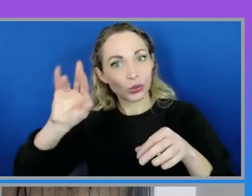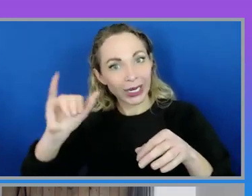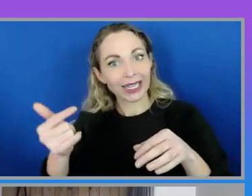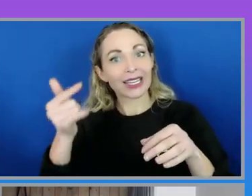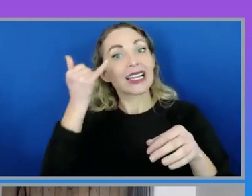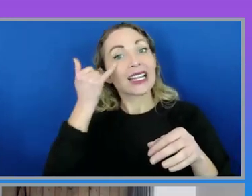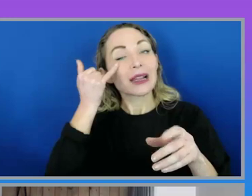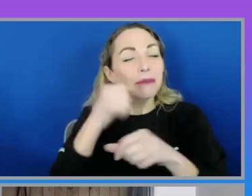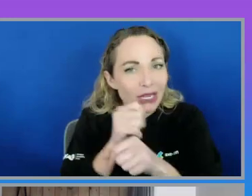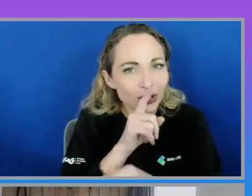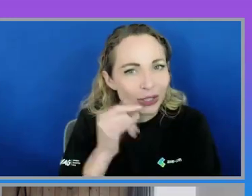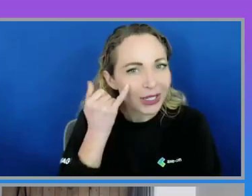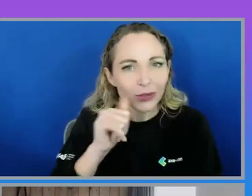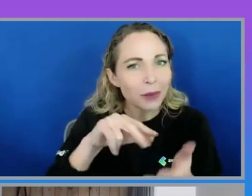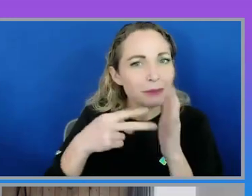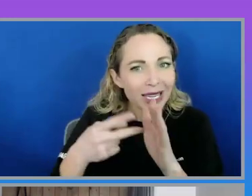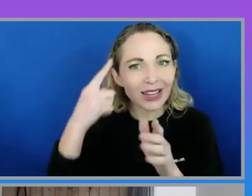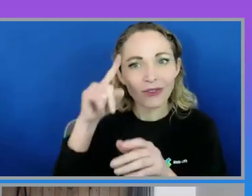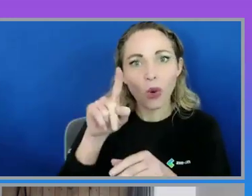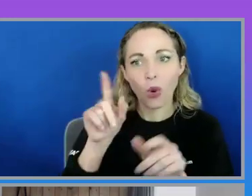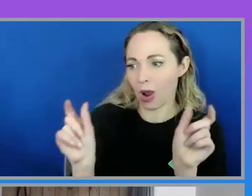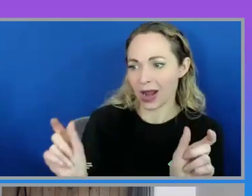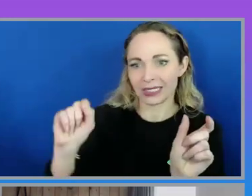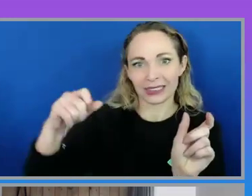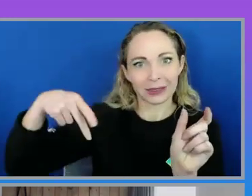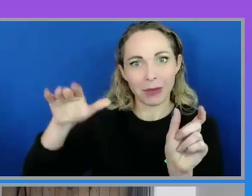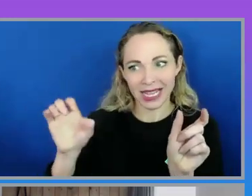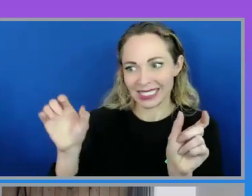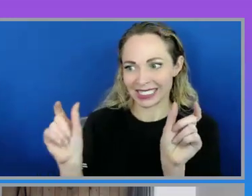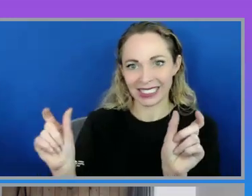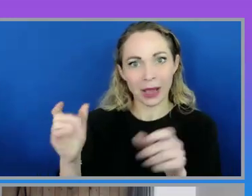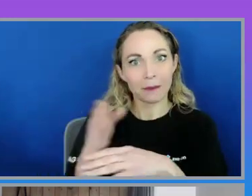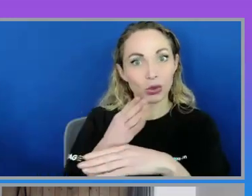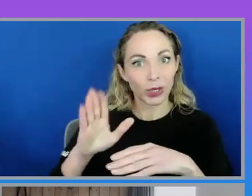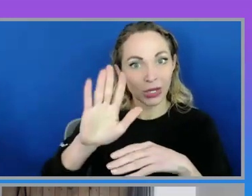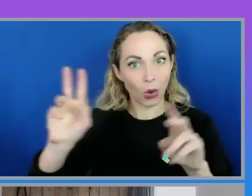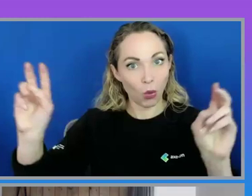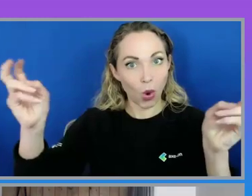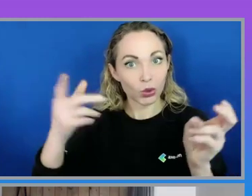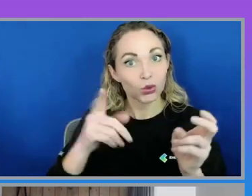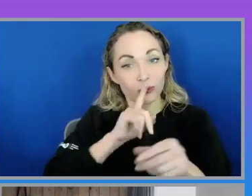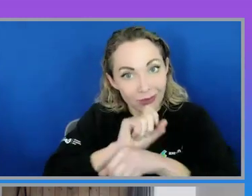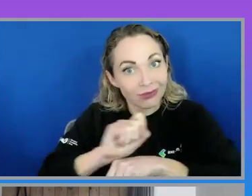for a space to be there between your quotes, you really want it to be empty.